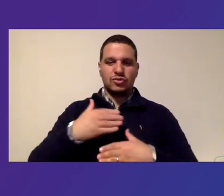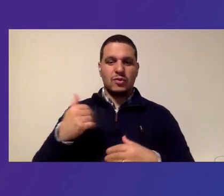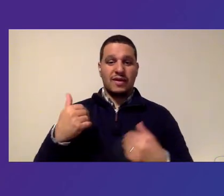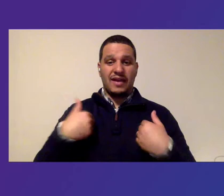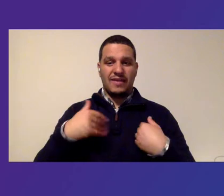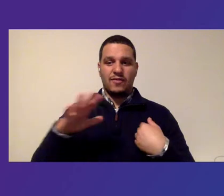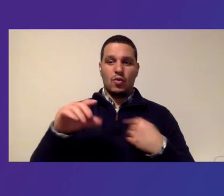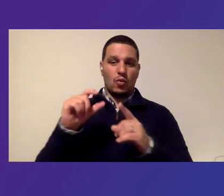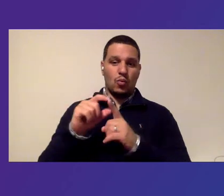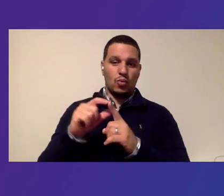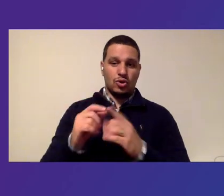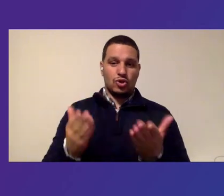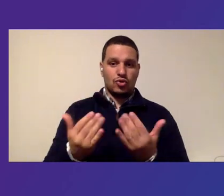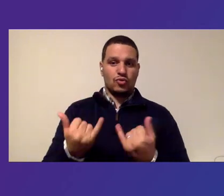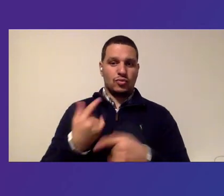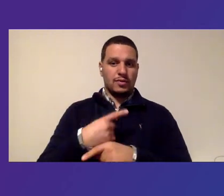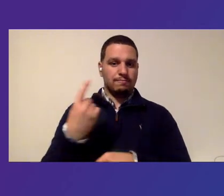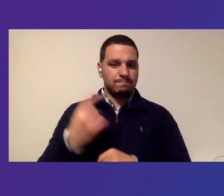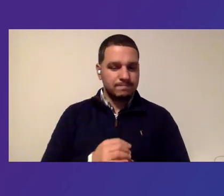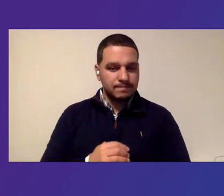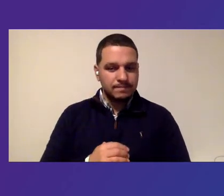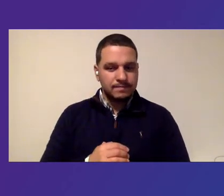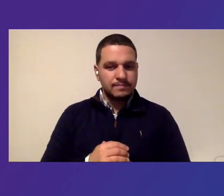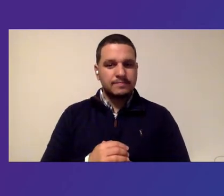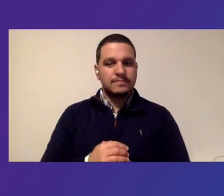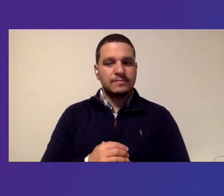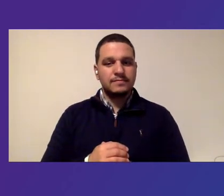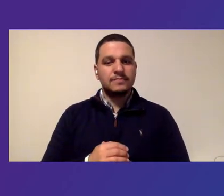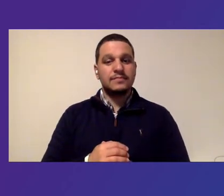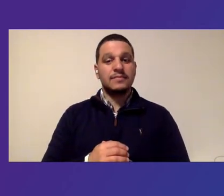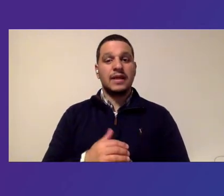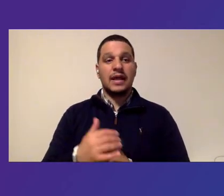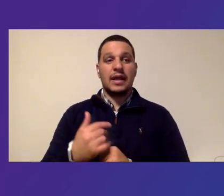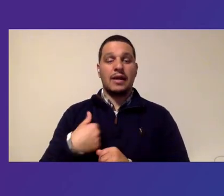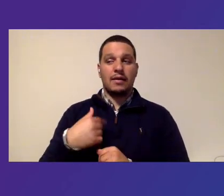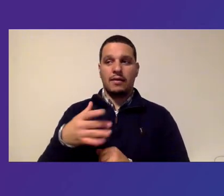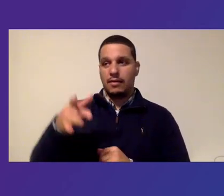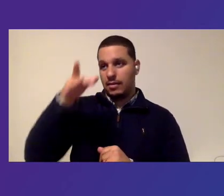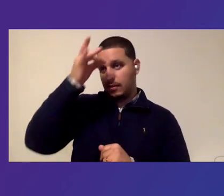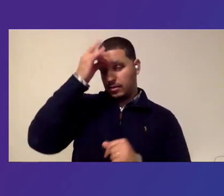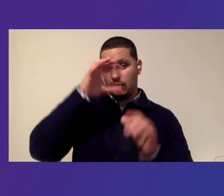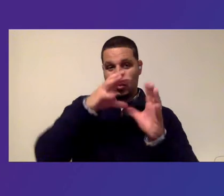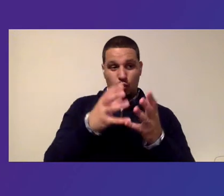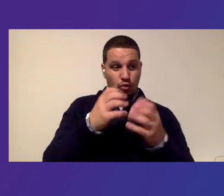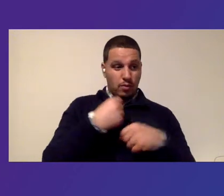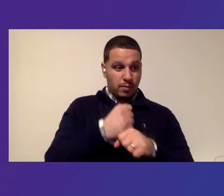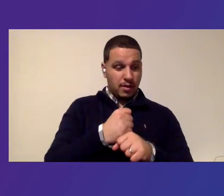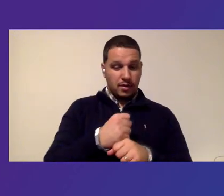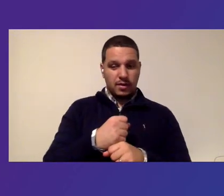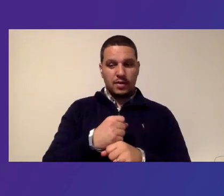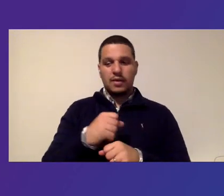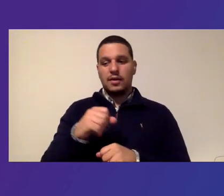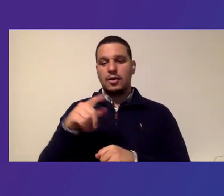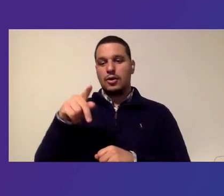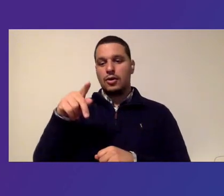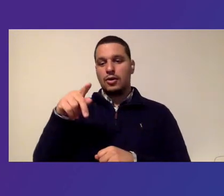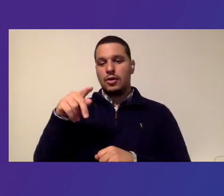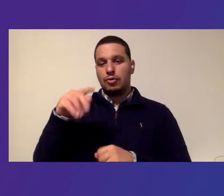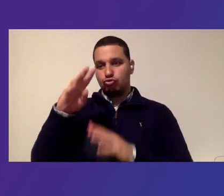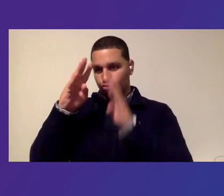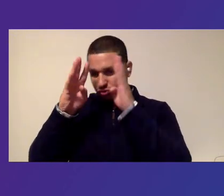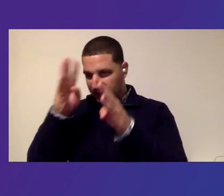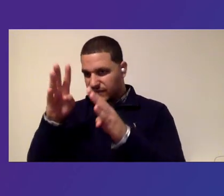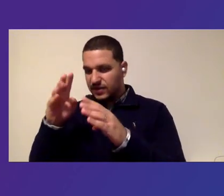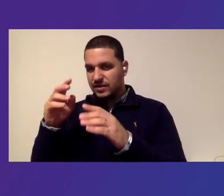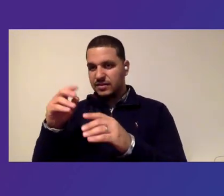your words here today. I'm walking away with world making and reparative creativity, and hopefully that can take us into the